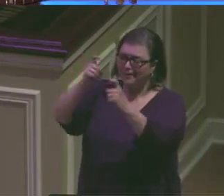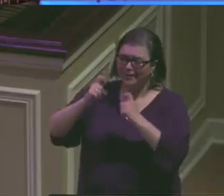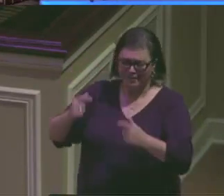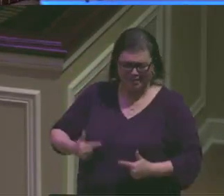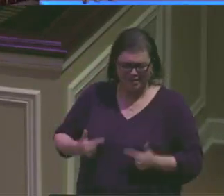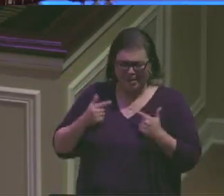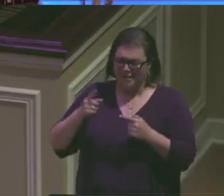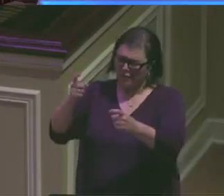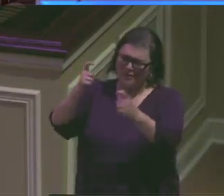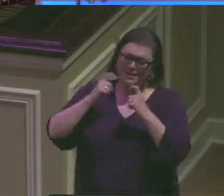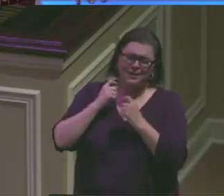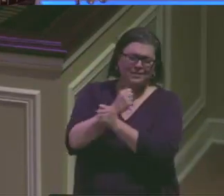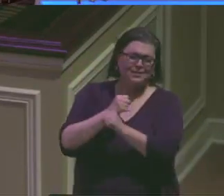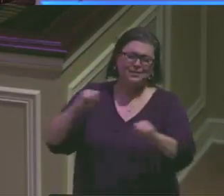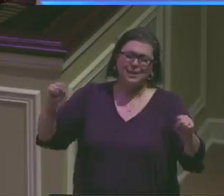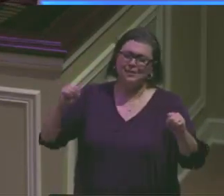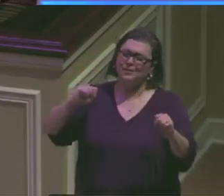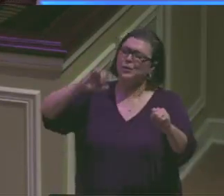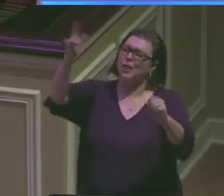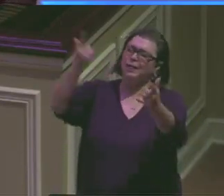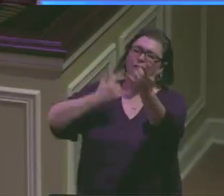of salvation, the giver of love.